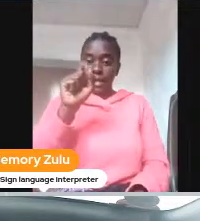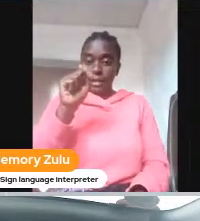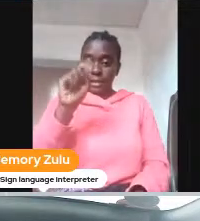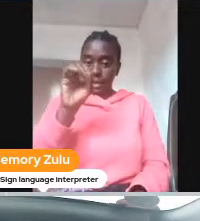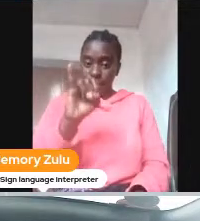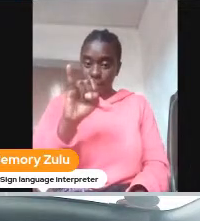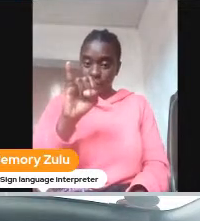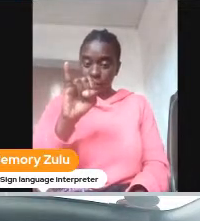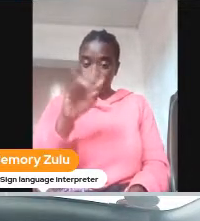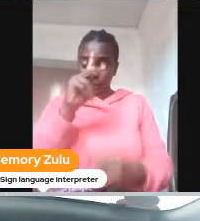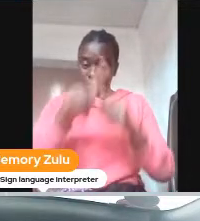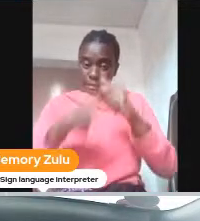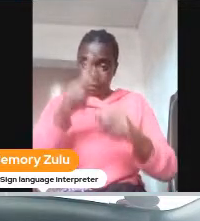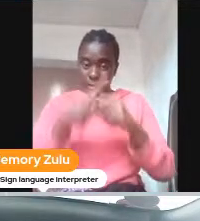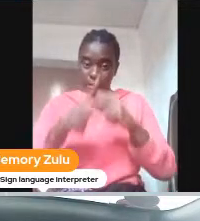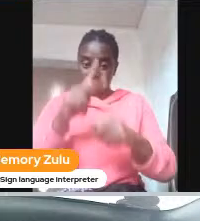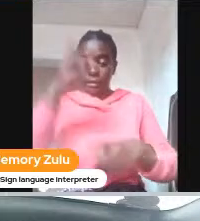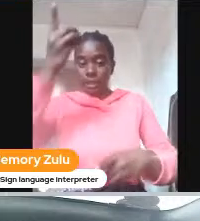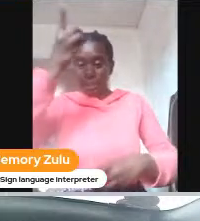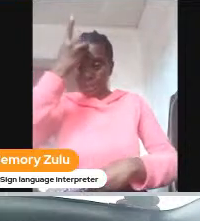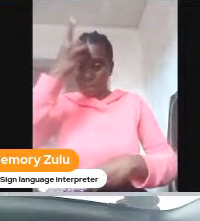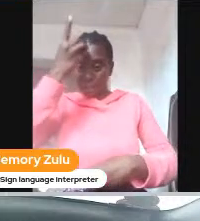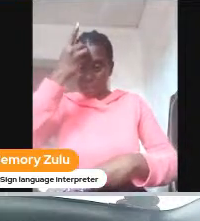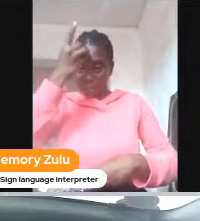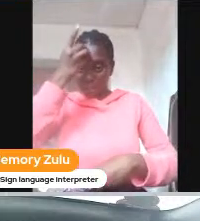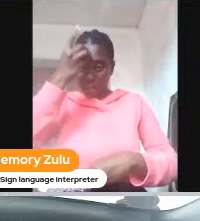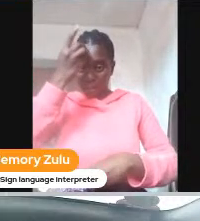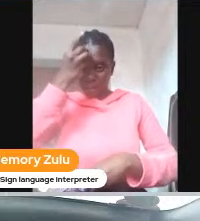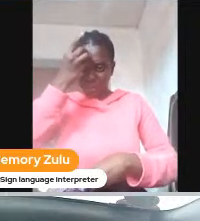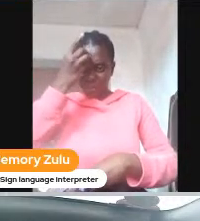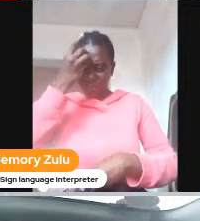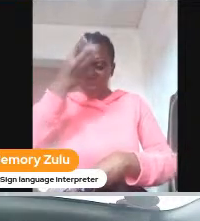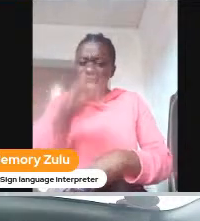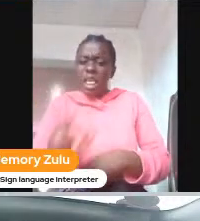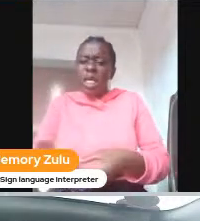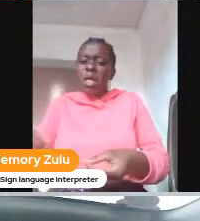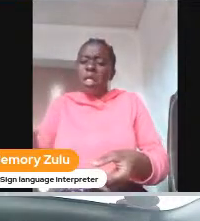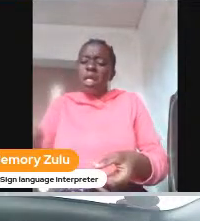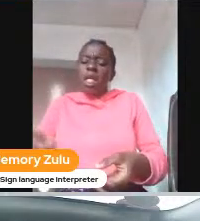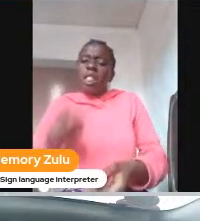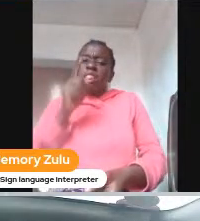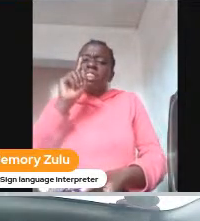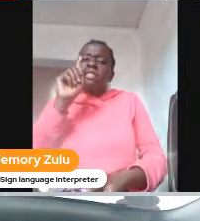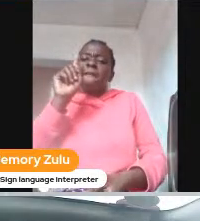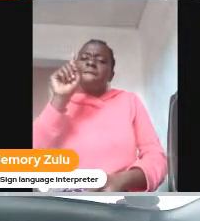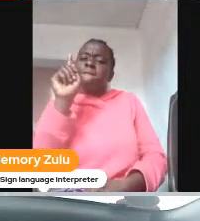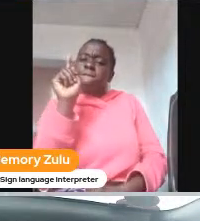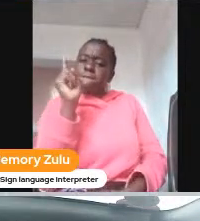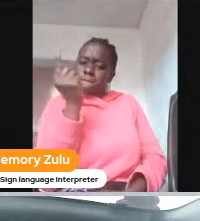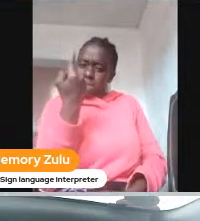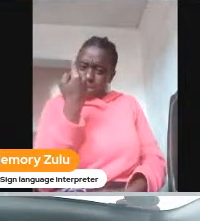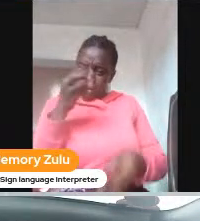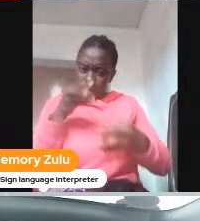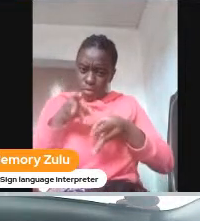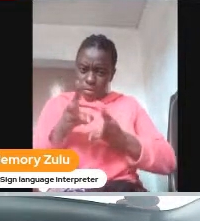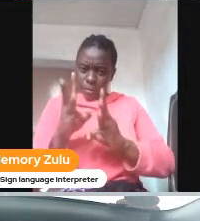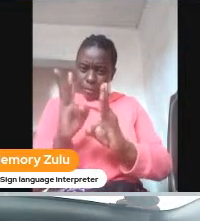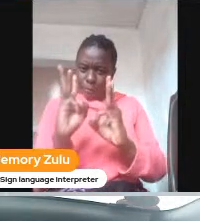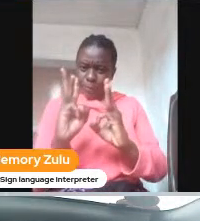most 100% preventive measure is abstinence, because we know